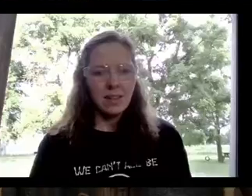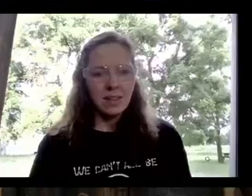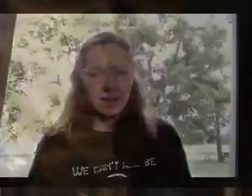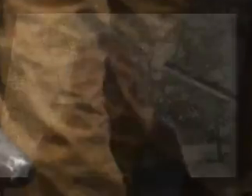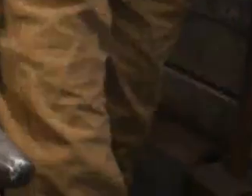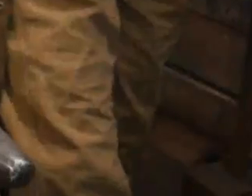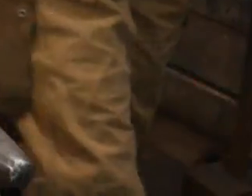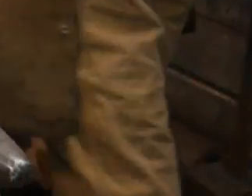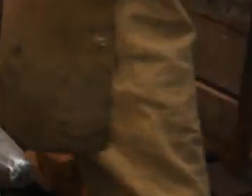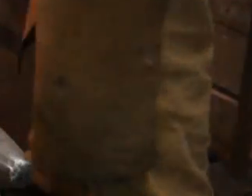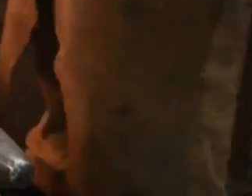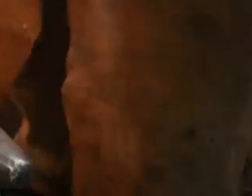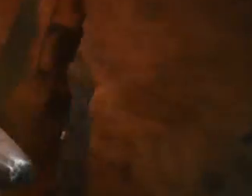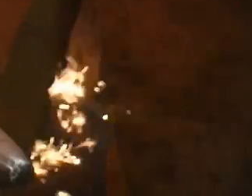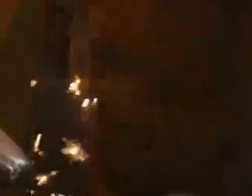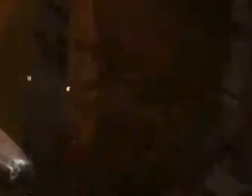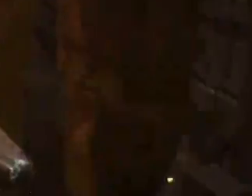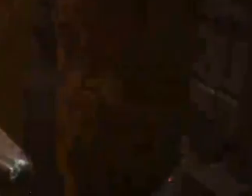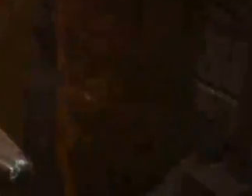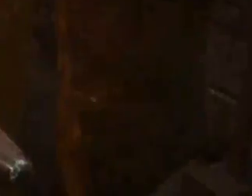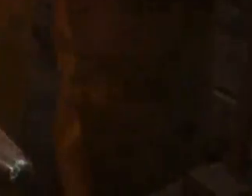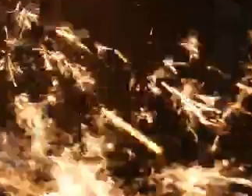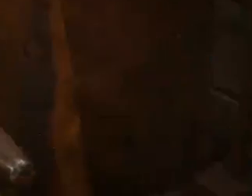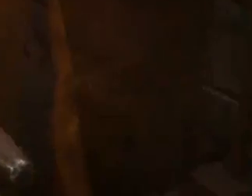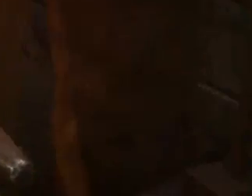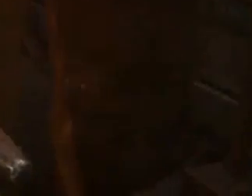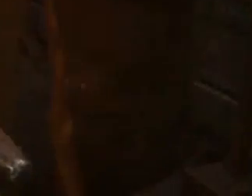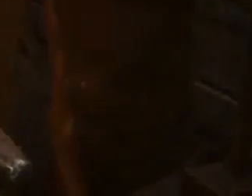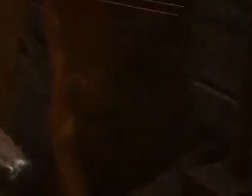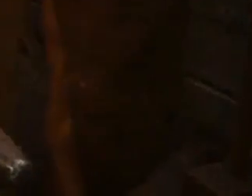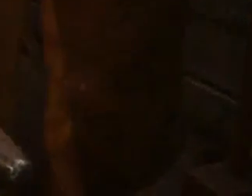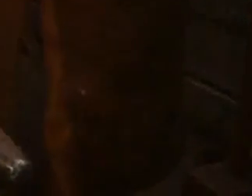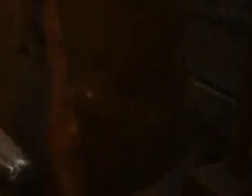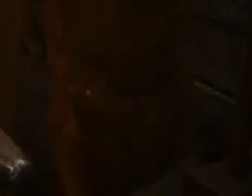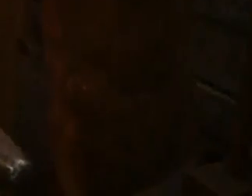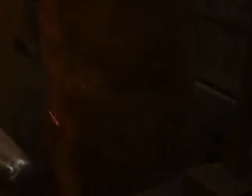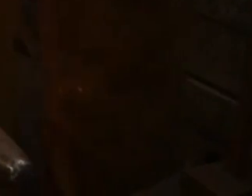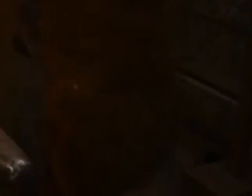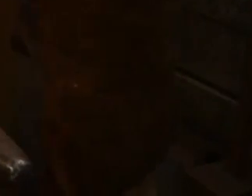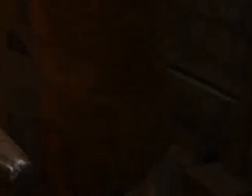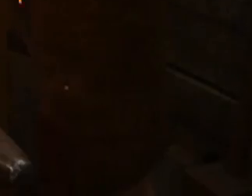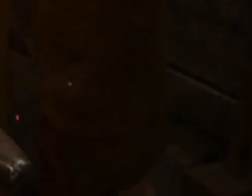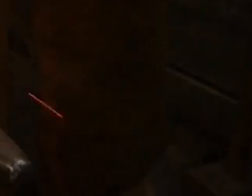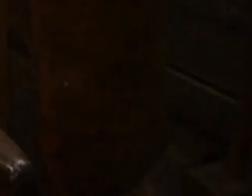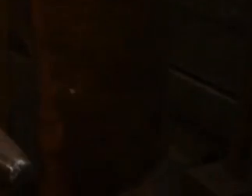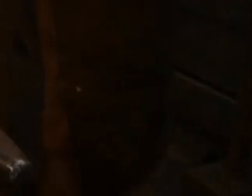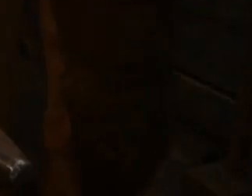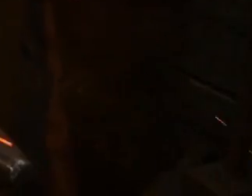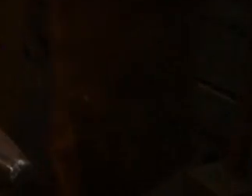squirter. All right, I'm ducking. Woo. Yep, that was a good one.